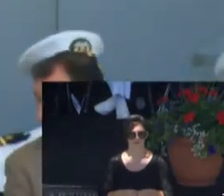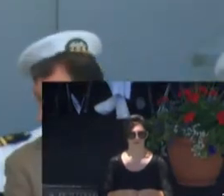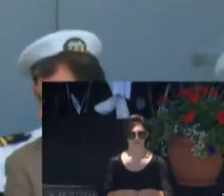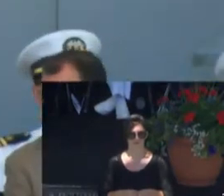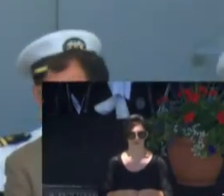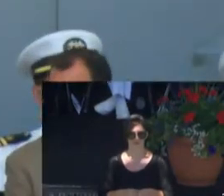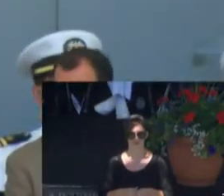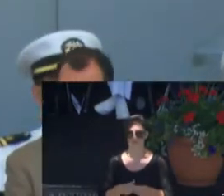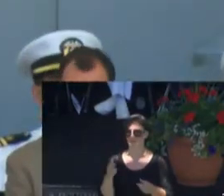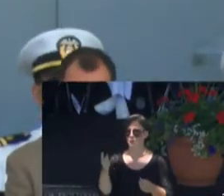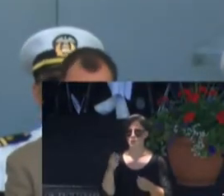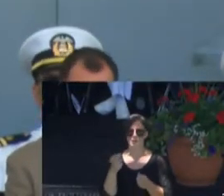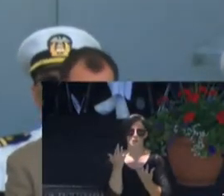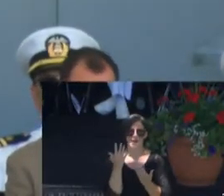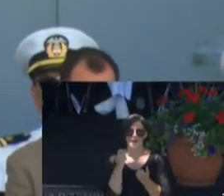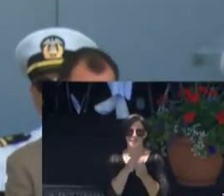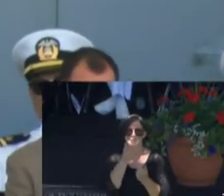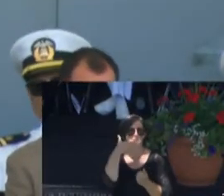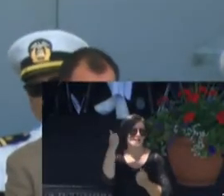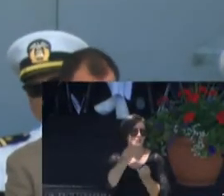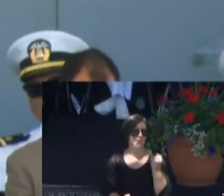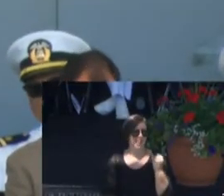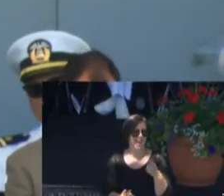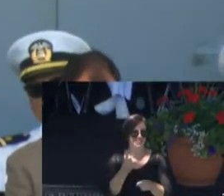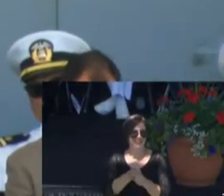All right, we're saving the best for last, right?